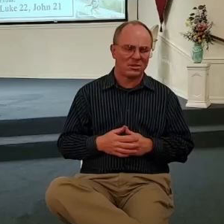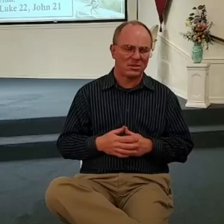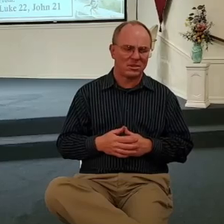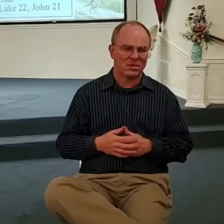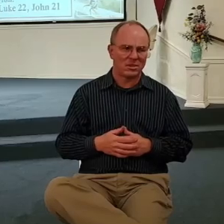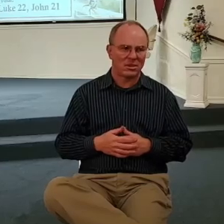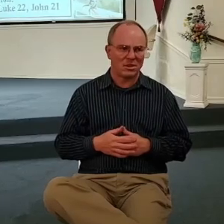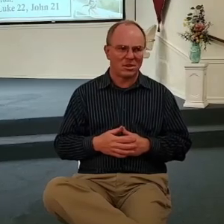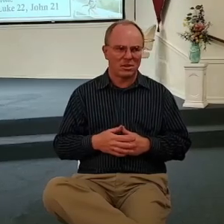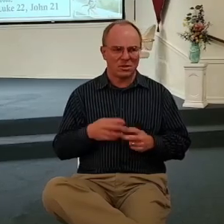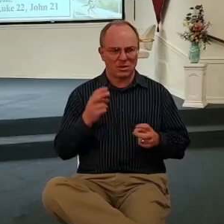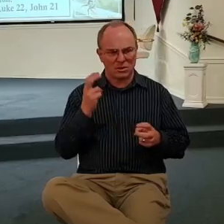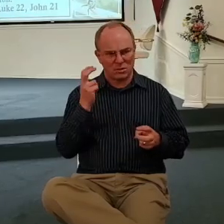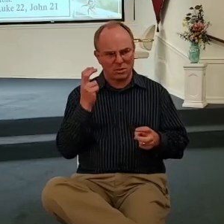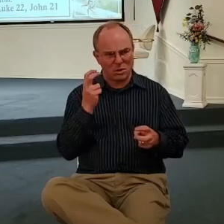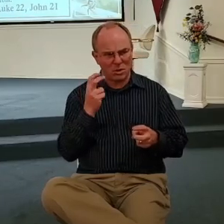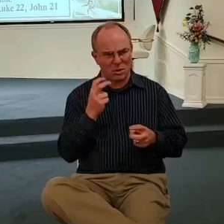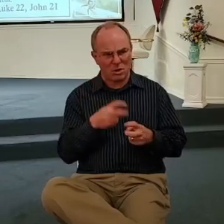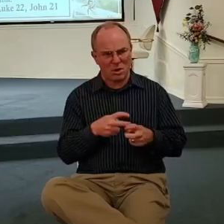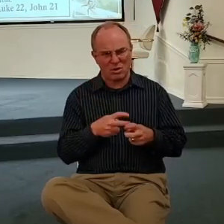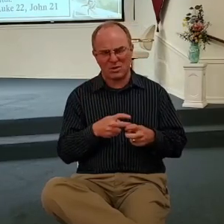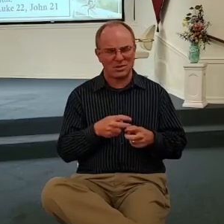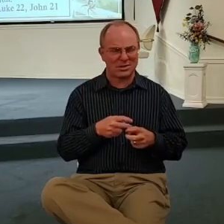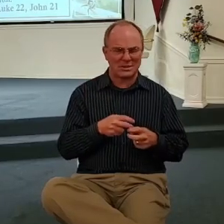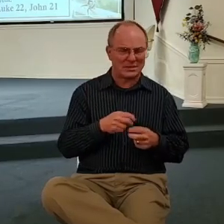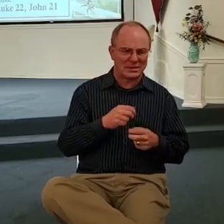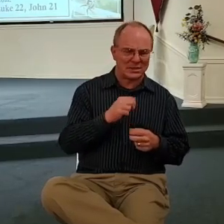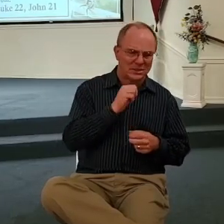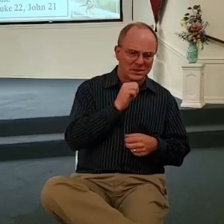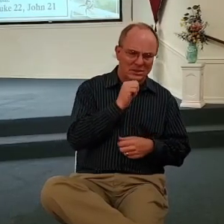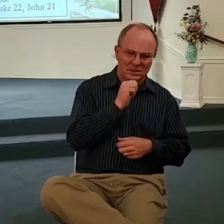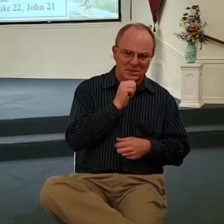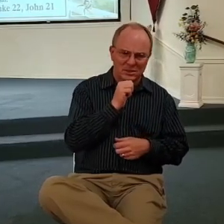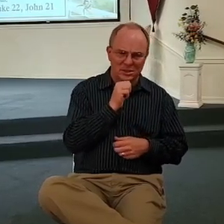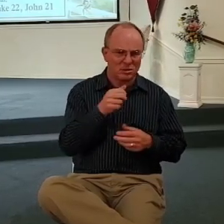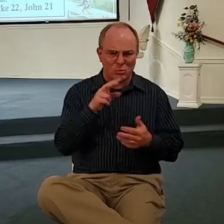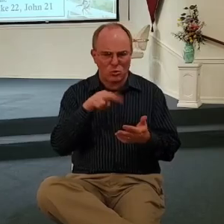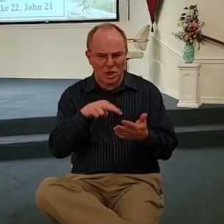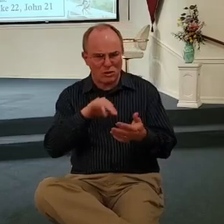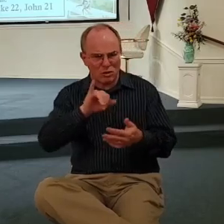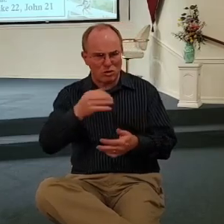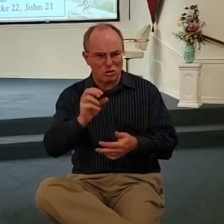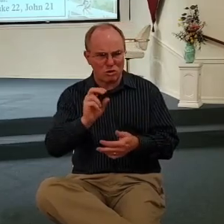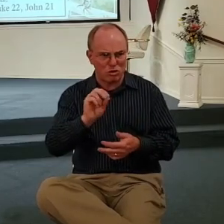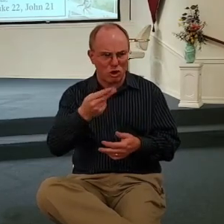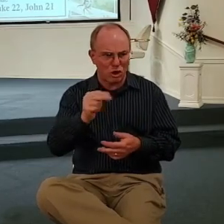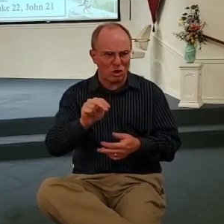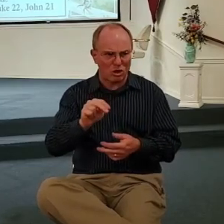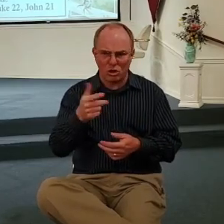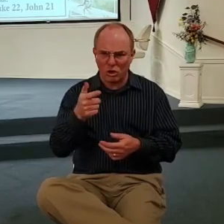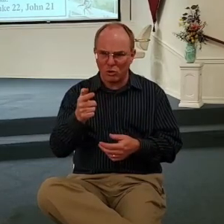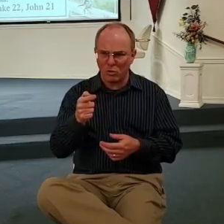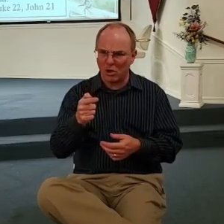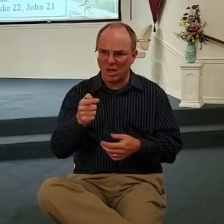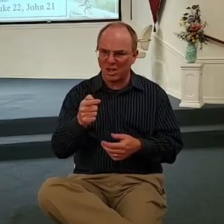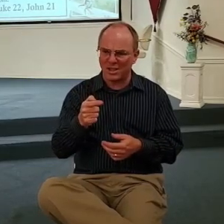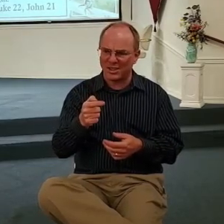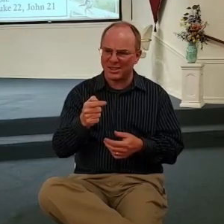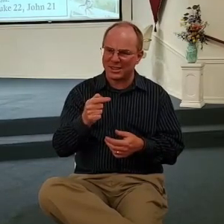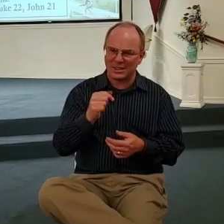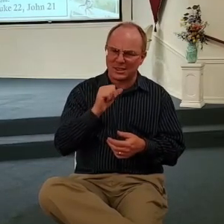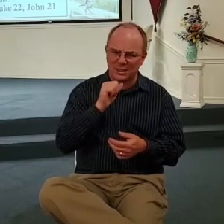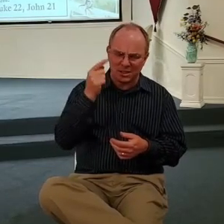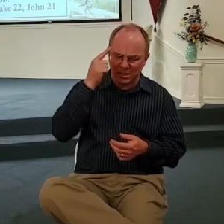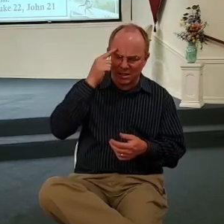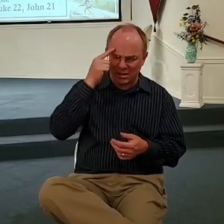John 21 and reading about them going back to fishing without getting some sense